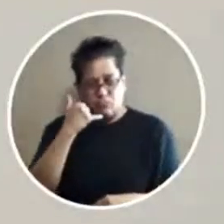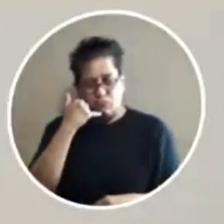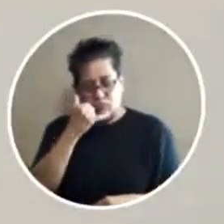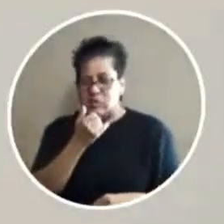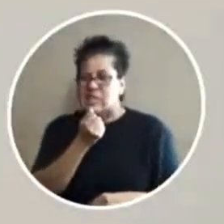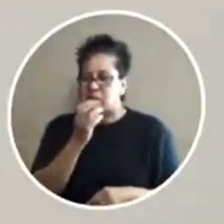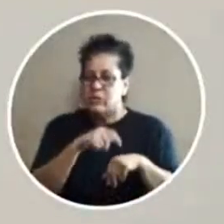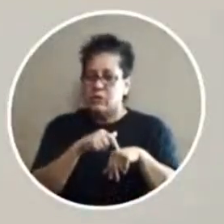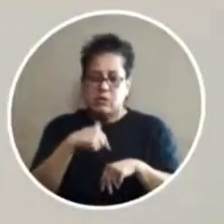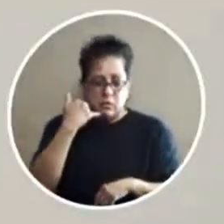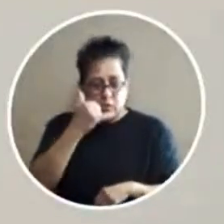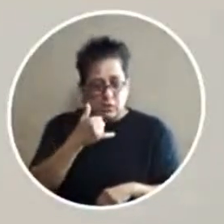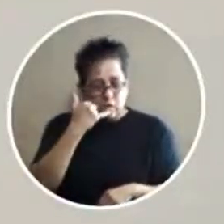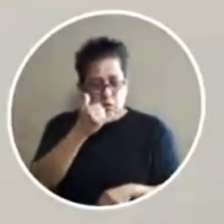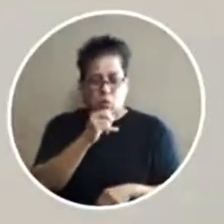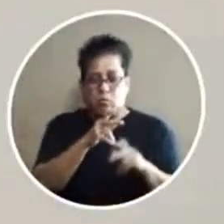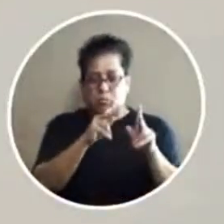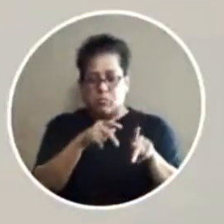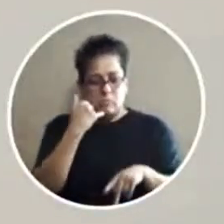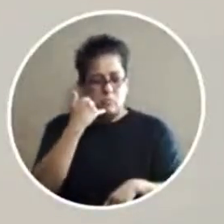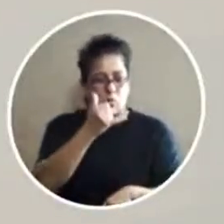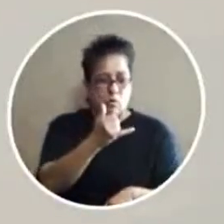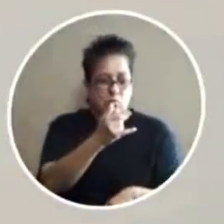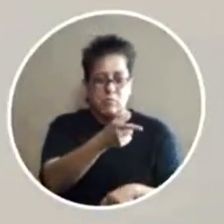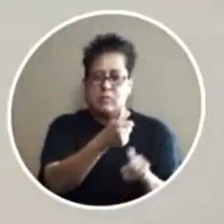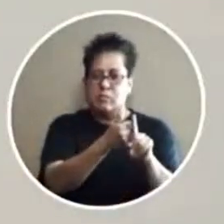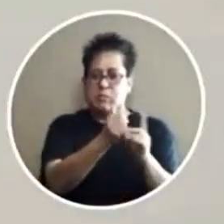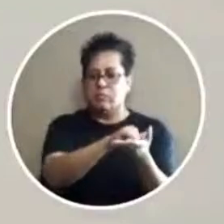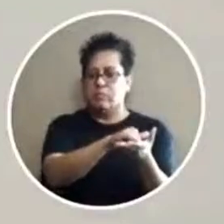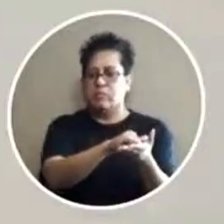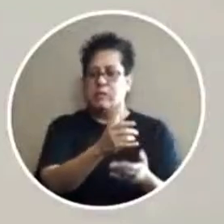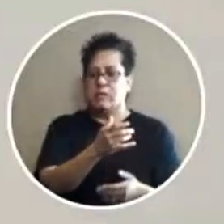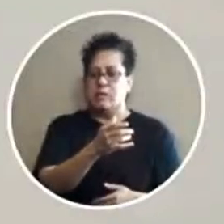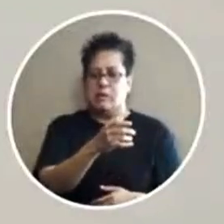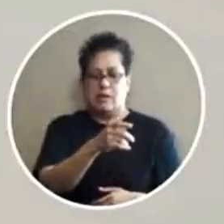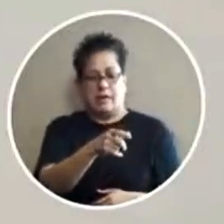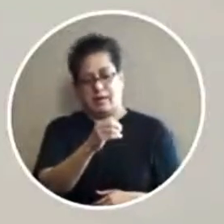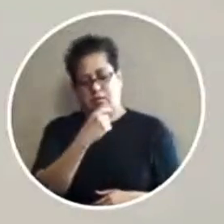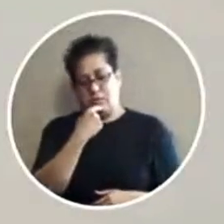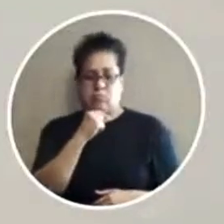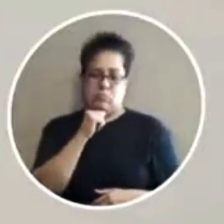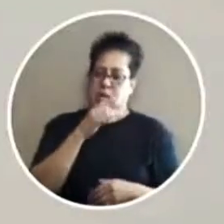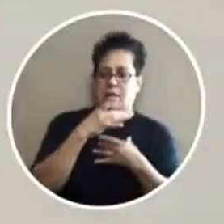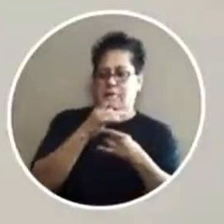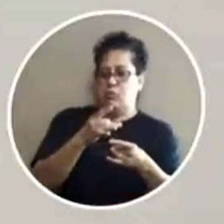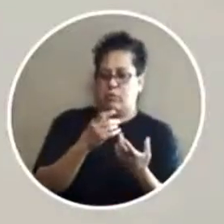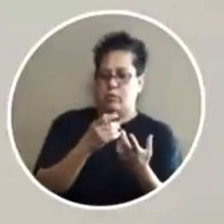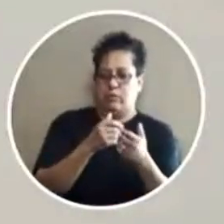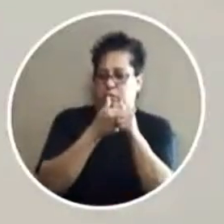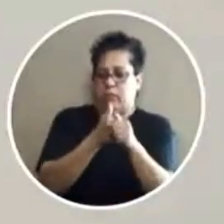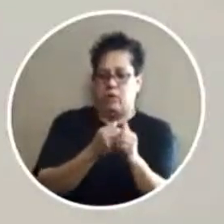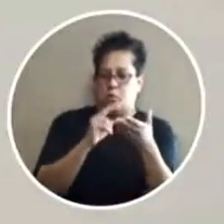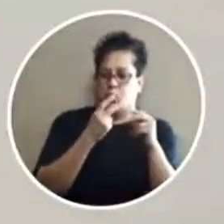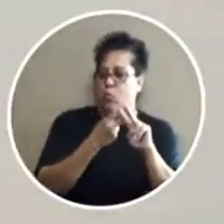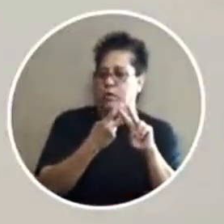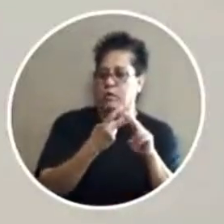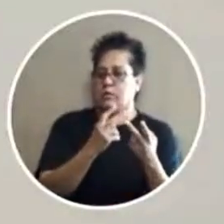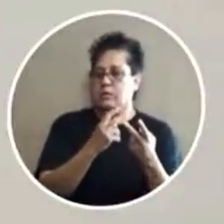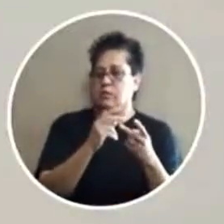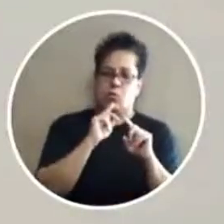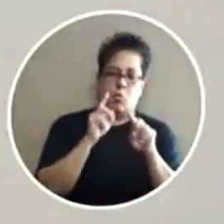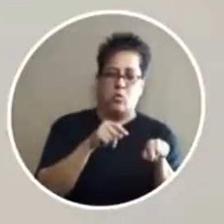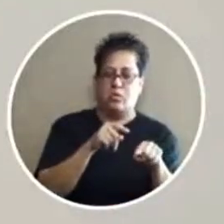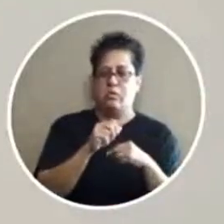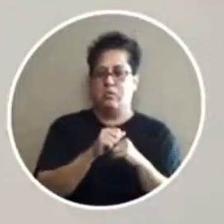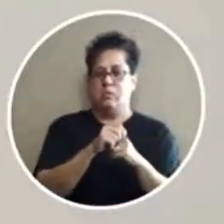repeatedly, they hang up on us, they tell us bluntly that they are not interested in following any quarantine orders, isolation